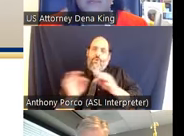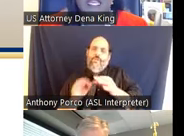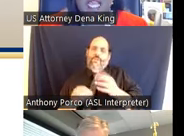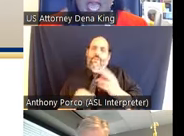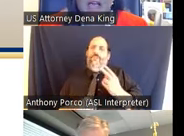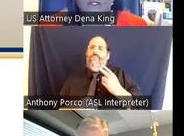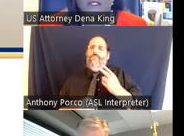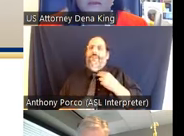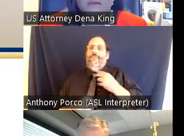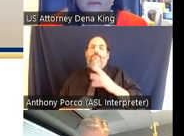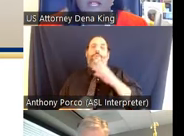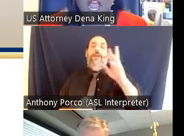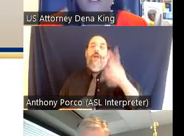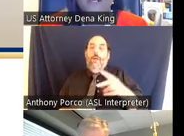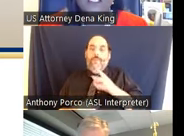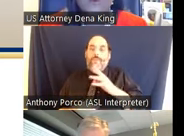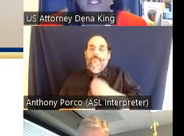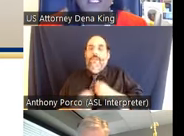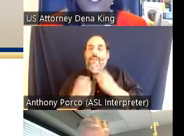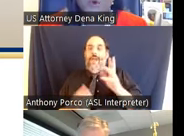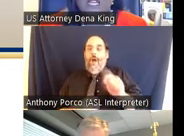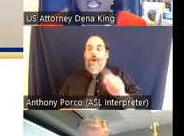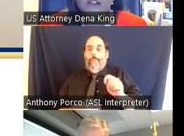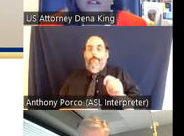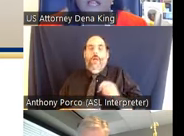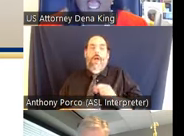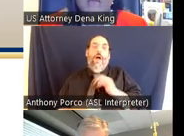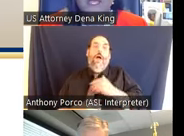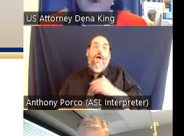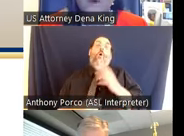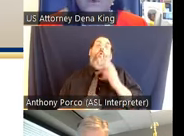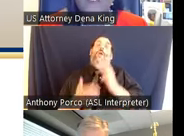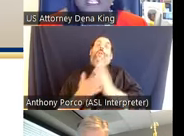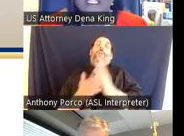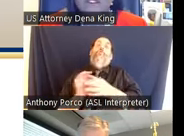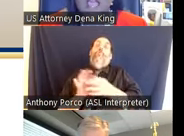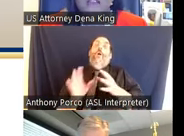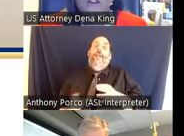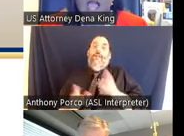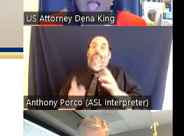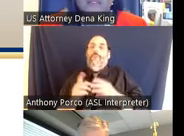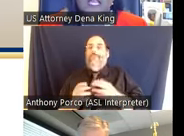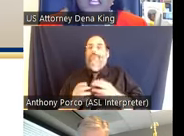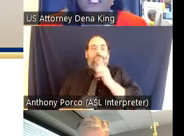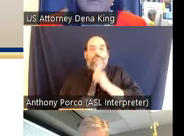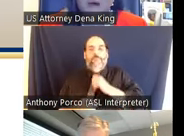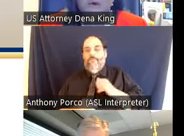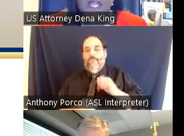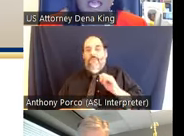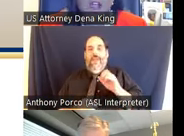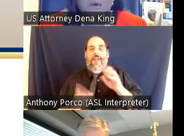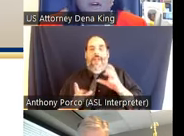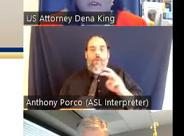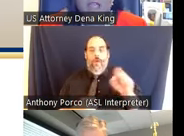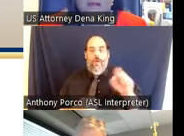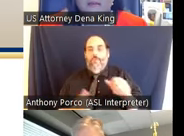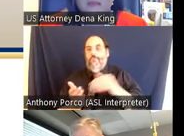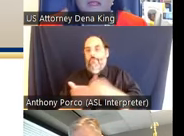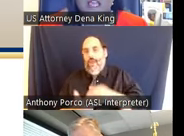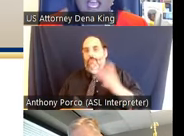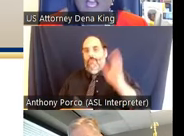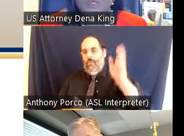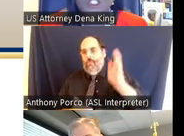and speaking out. Our victim witness coordinator and people who were victims of hate crimes spoke at our